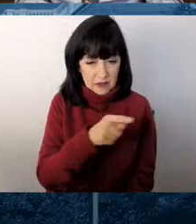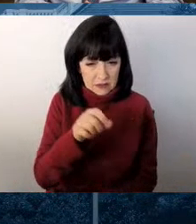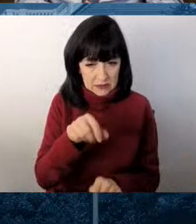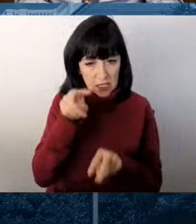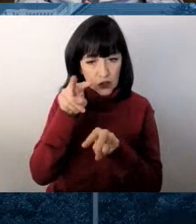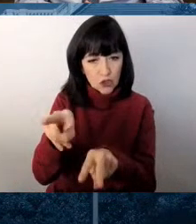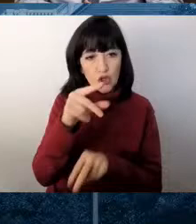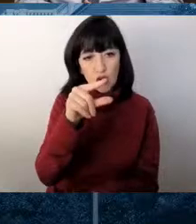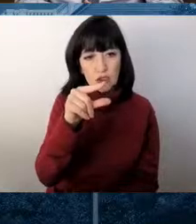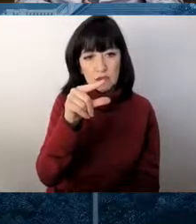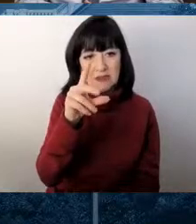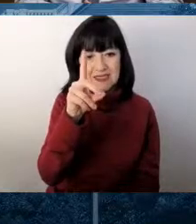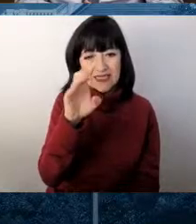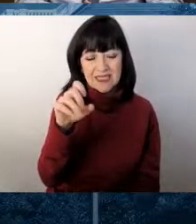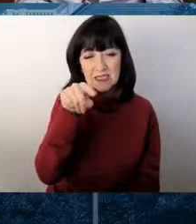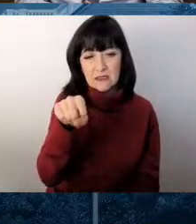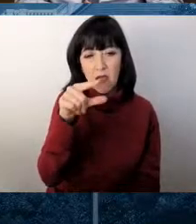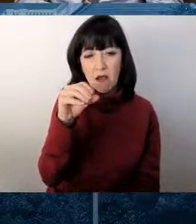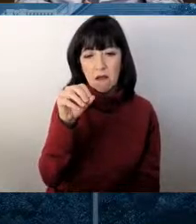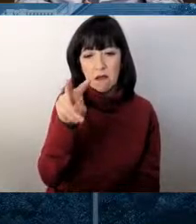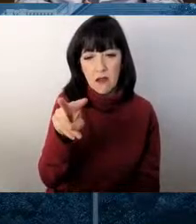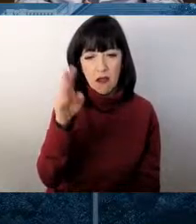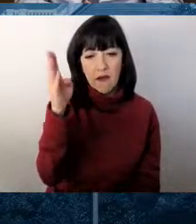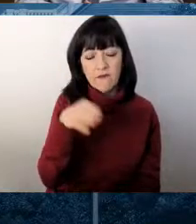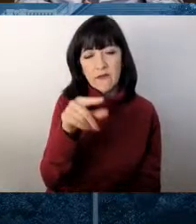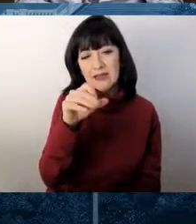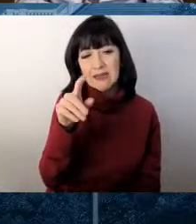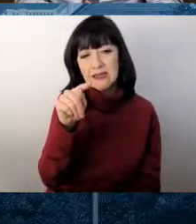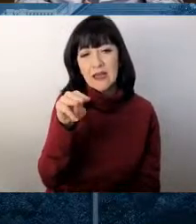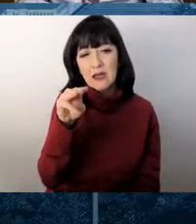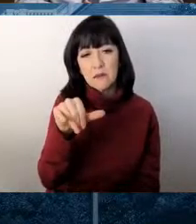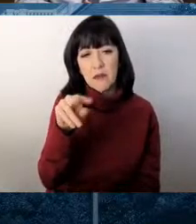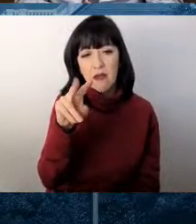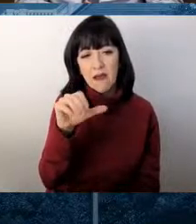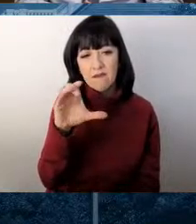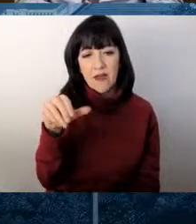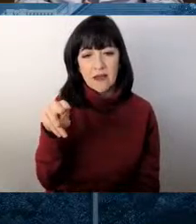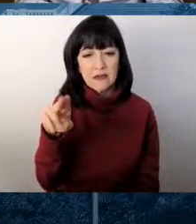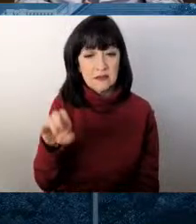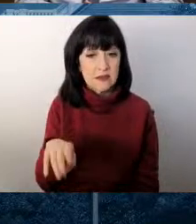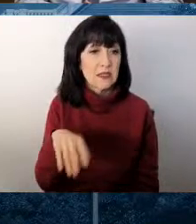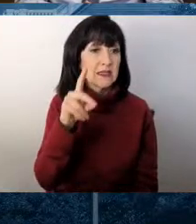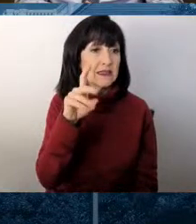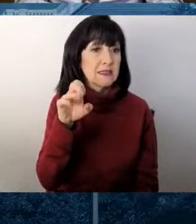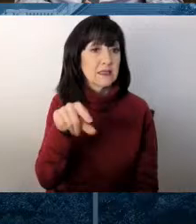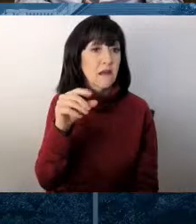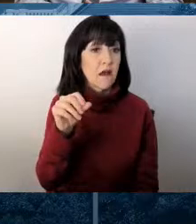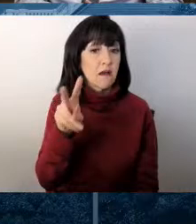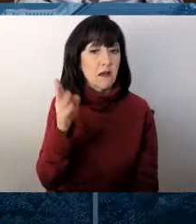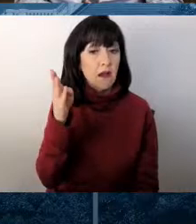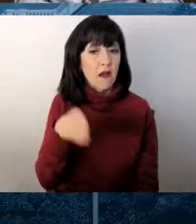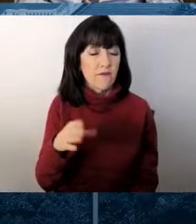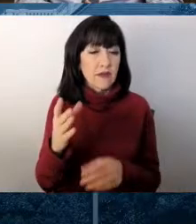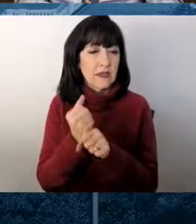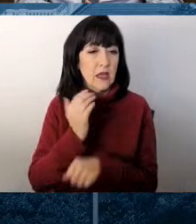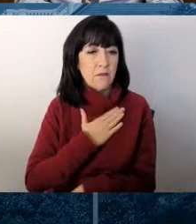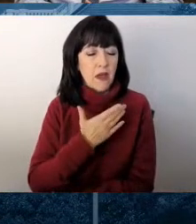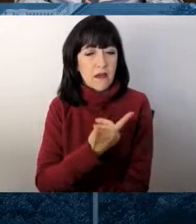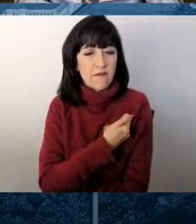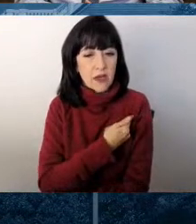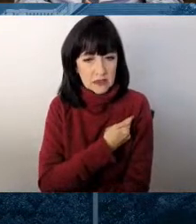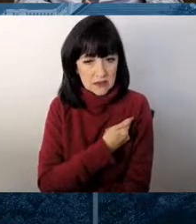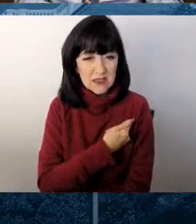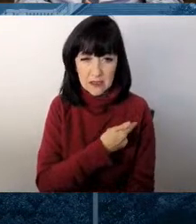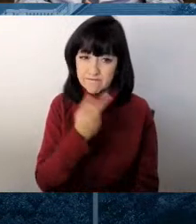de.gov/getmyvaccine. Really important that you do that. We've seen a little bit of an uptick there as the awareness about the spread of the